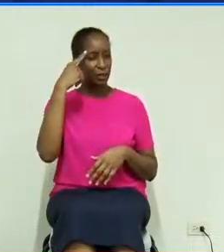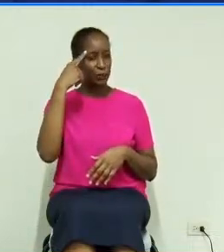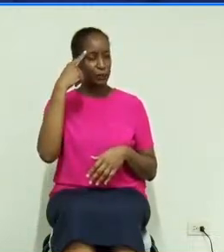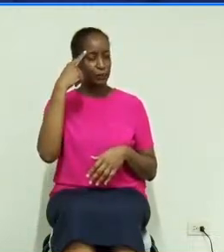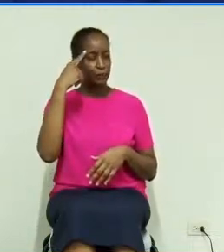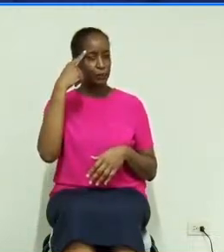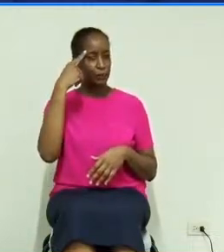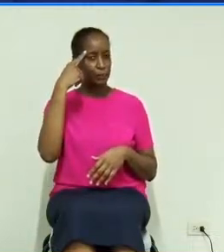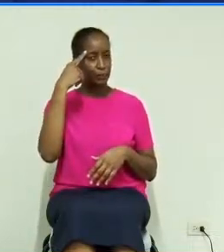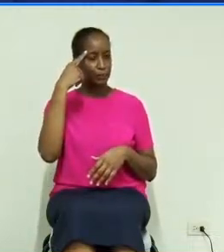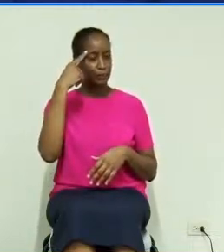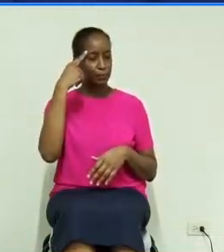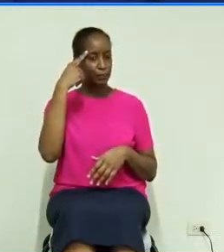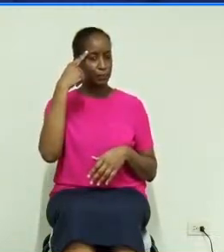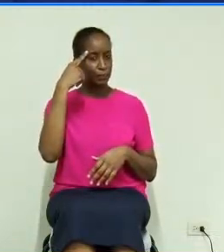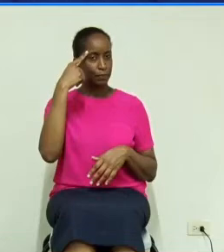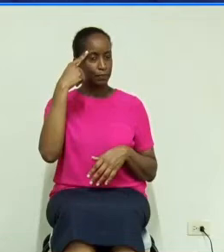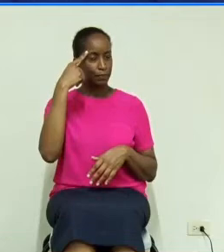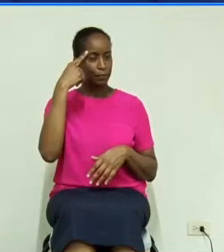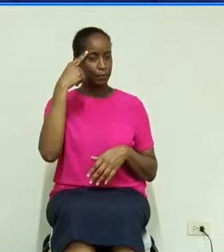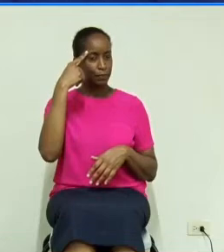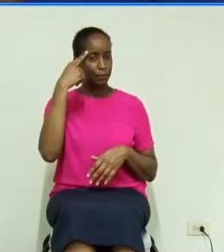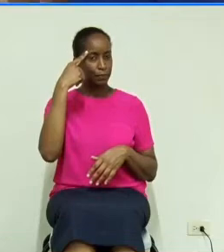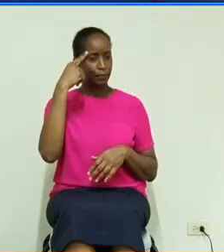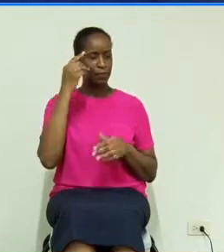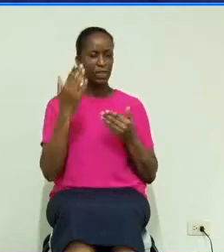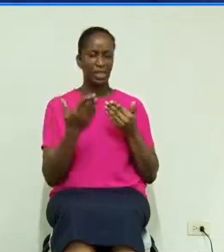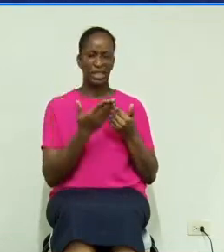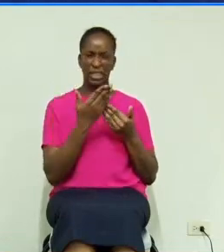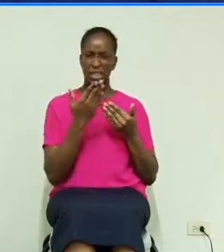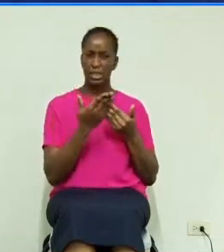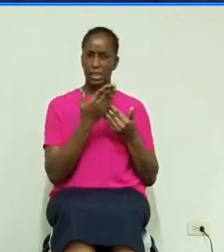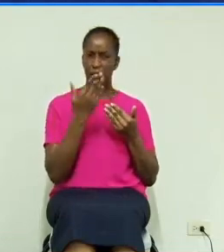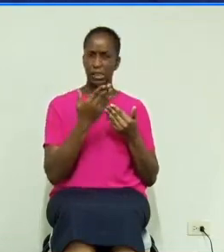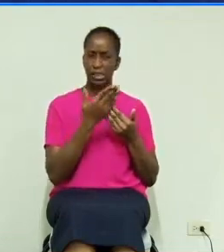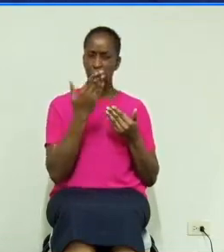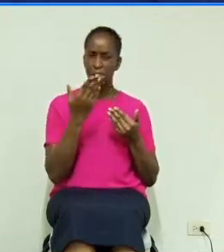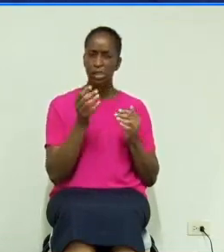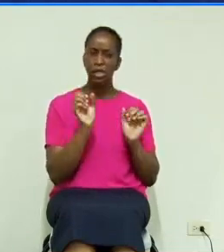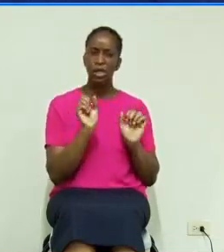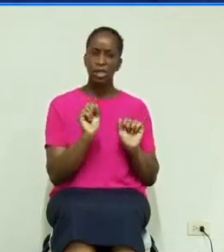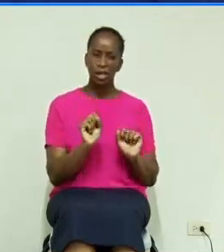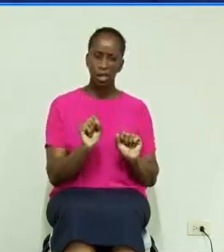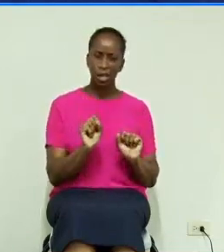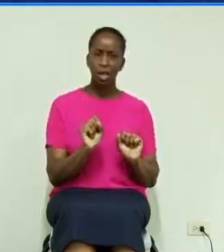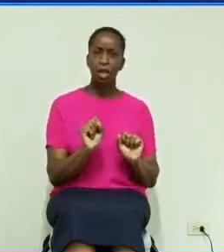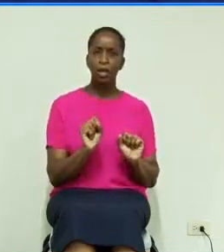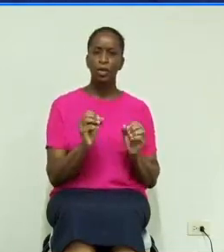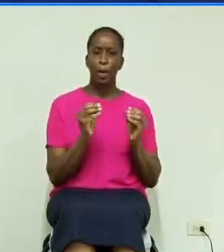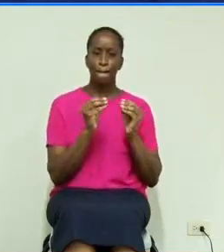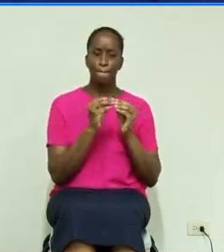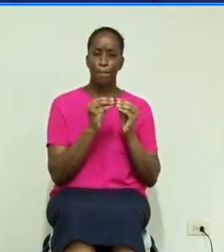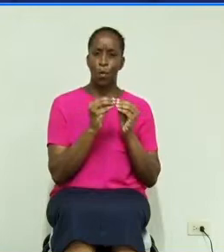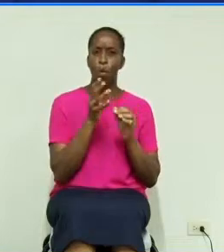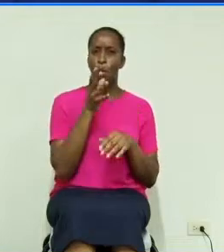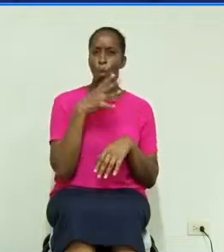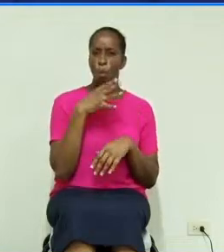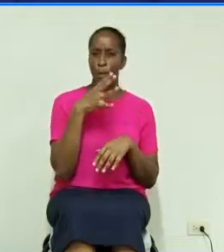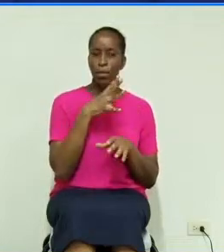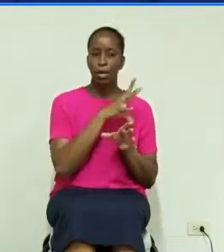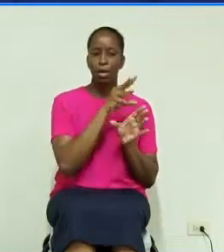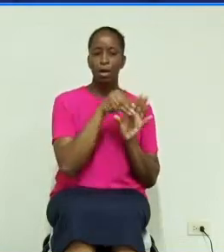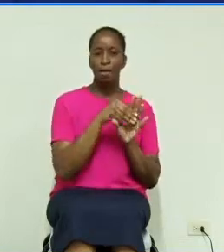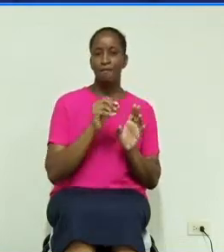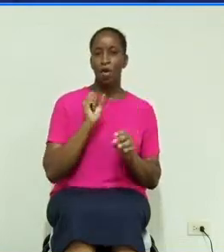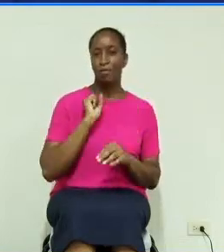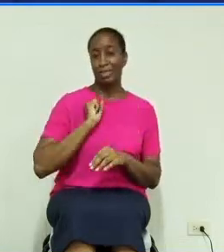try to make workable in relation to this issue of gender equality. So if we're thinking of a critical mass, and critical mass, if